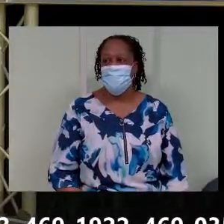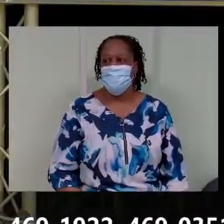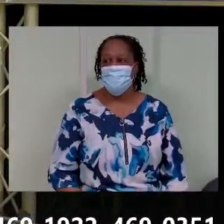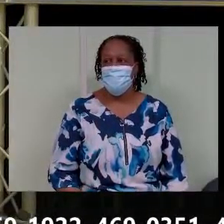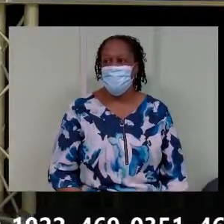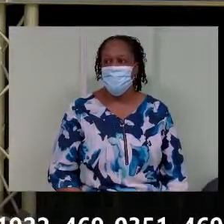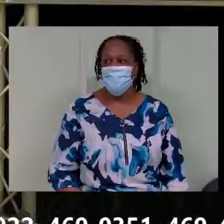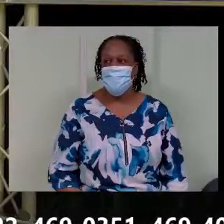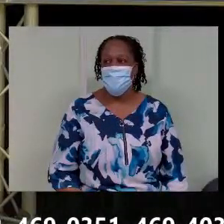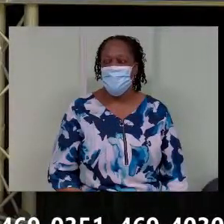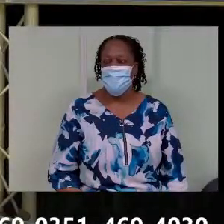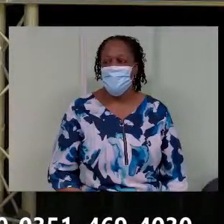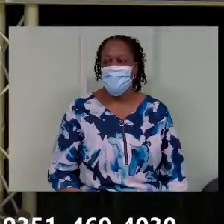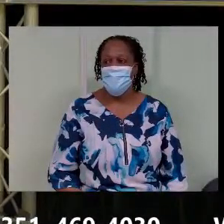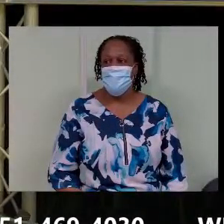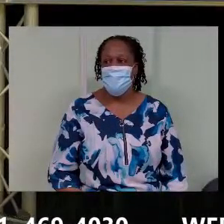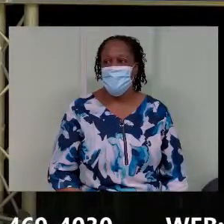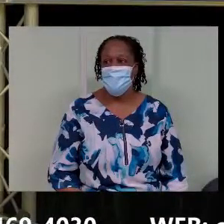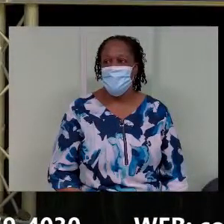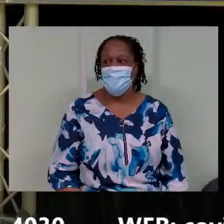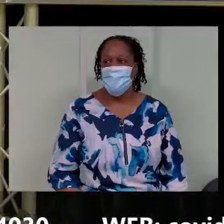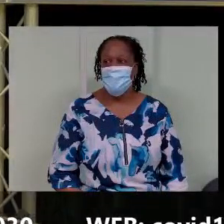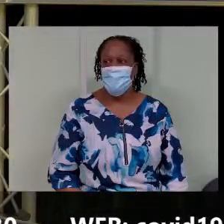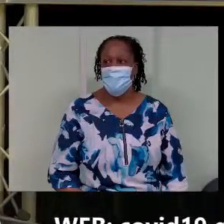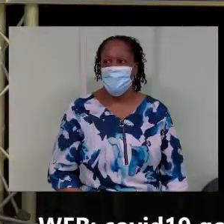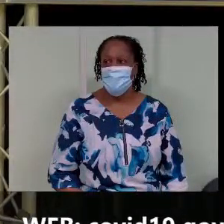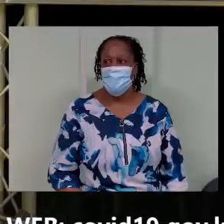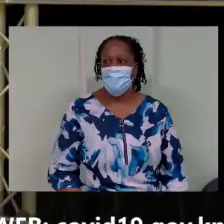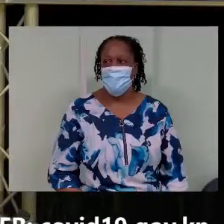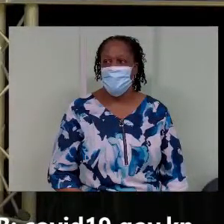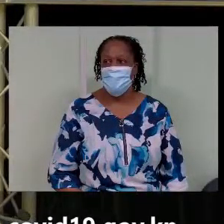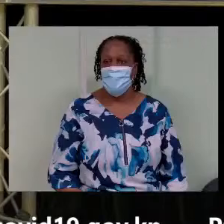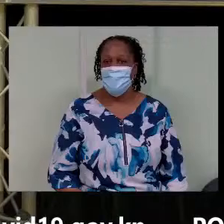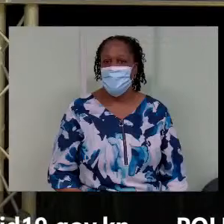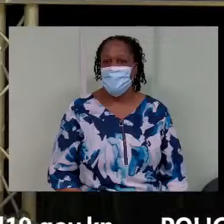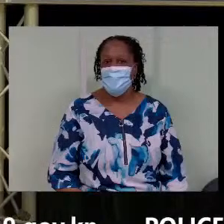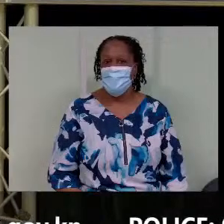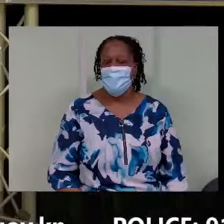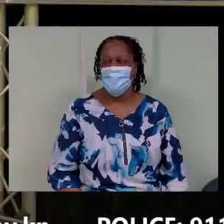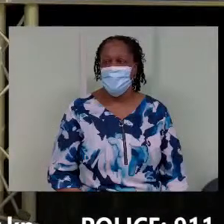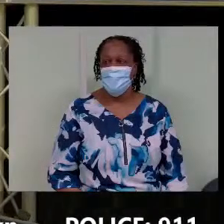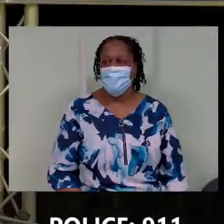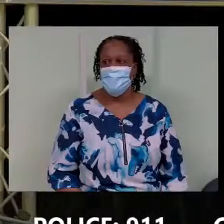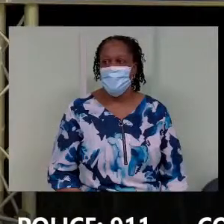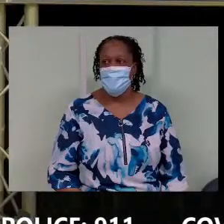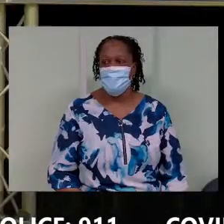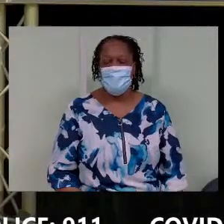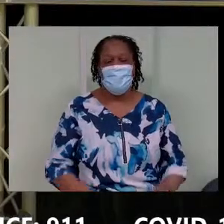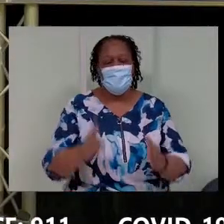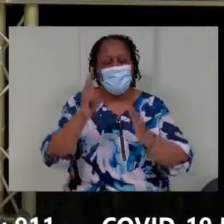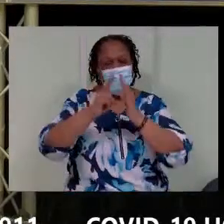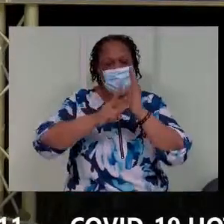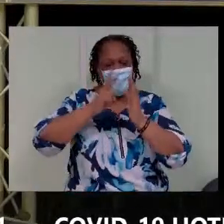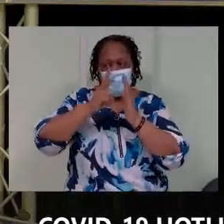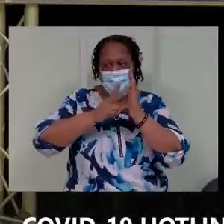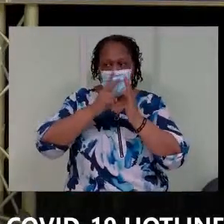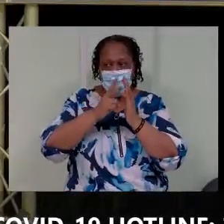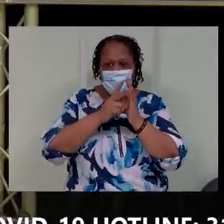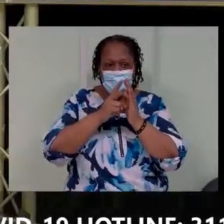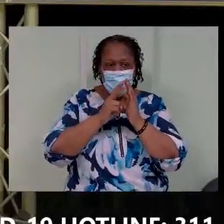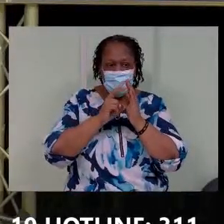the doctors, medical doctors in the room. There has been a video